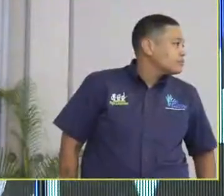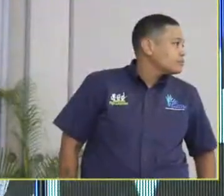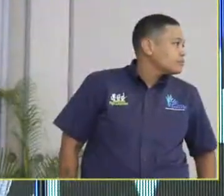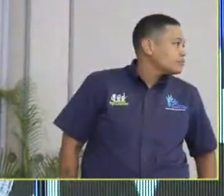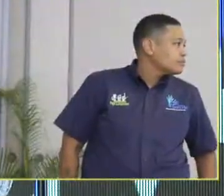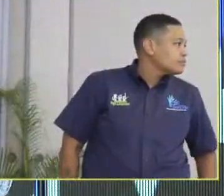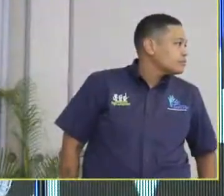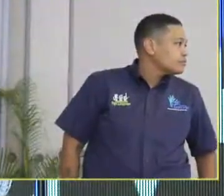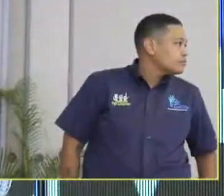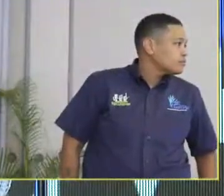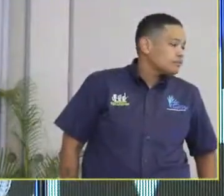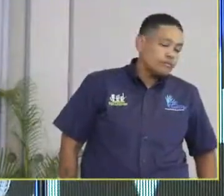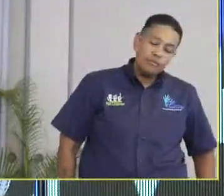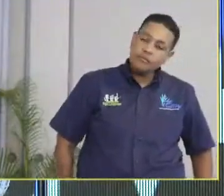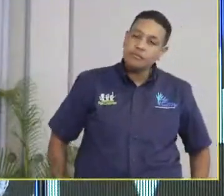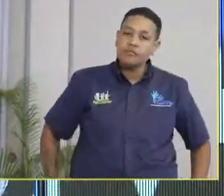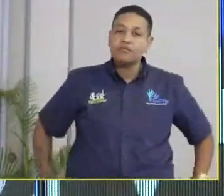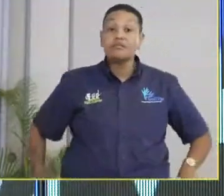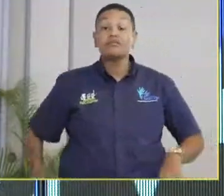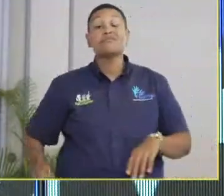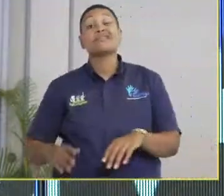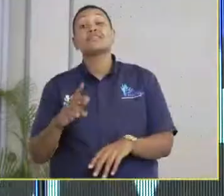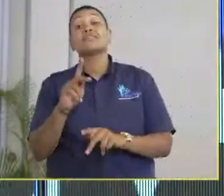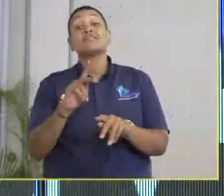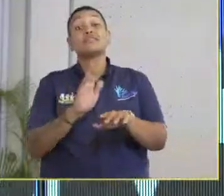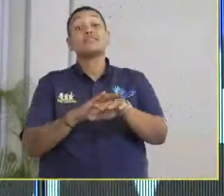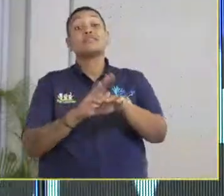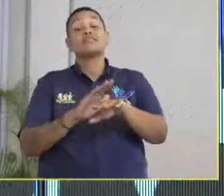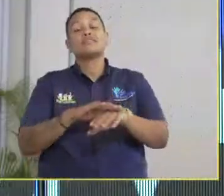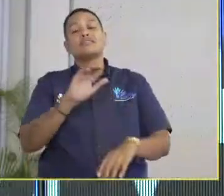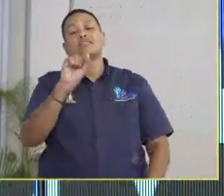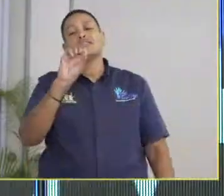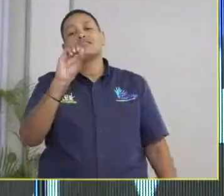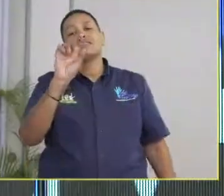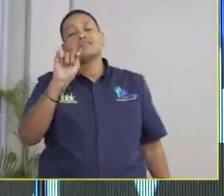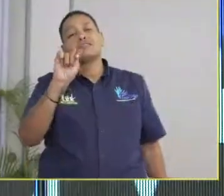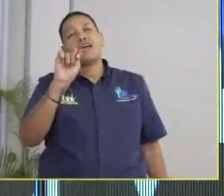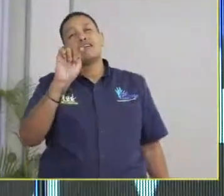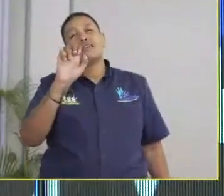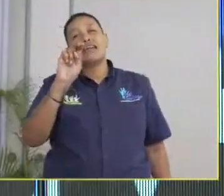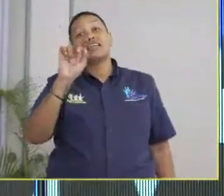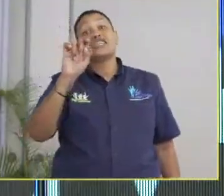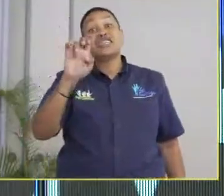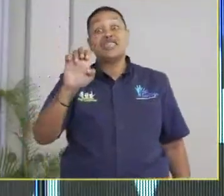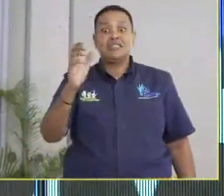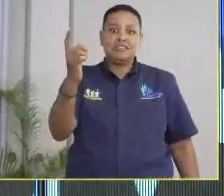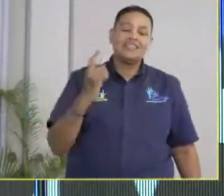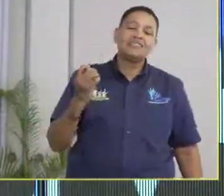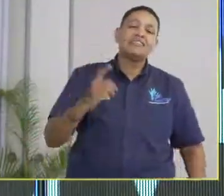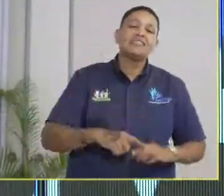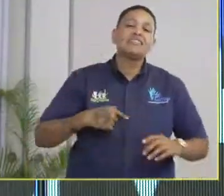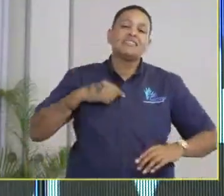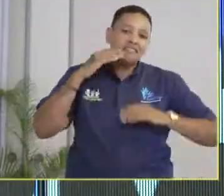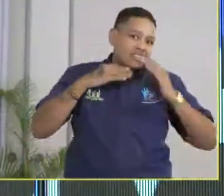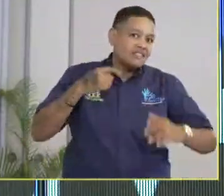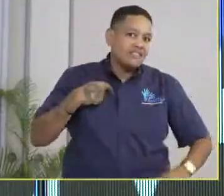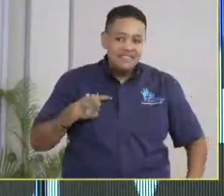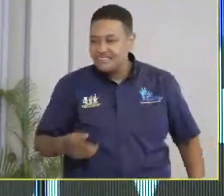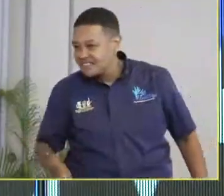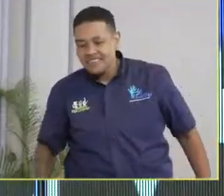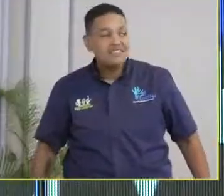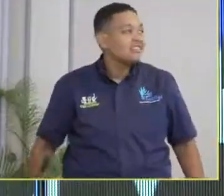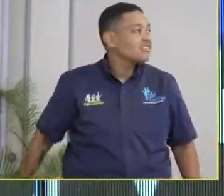To the consultants, SoftNG, there were many times when, in my frustration, I